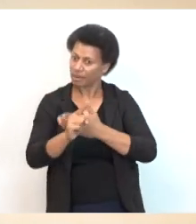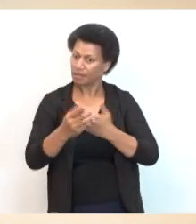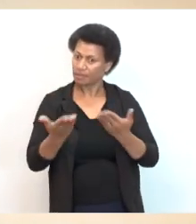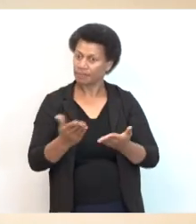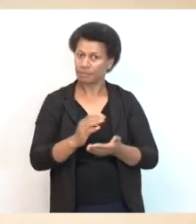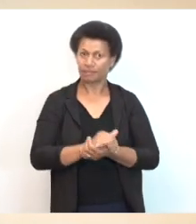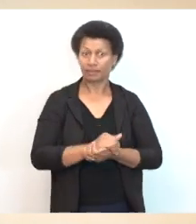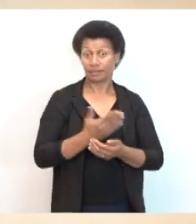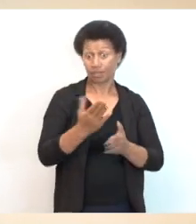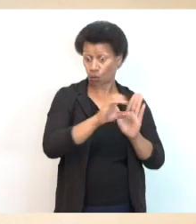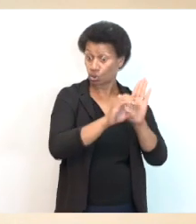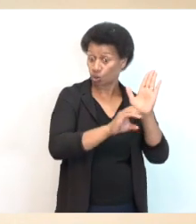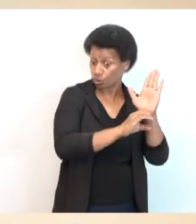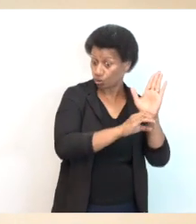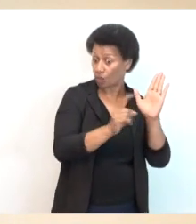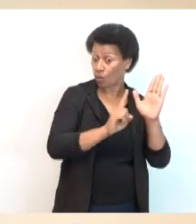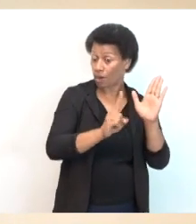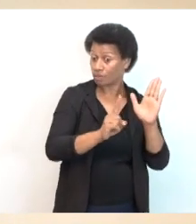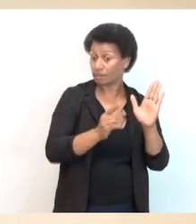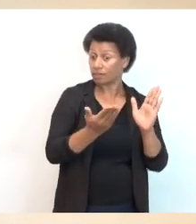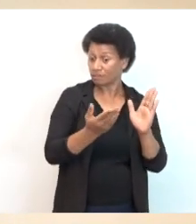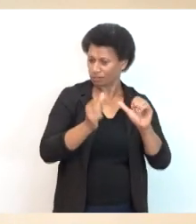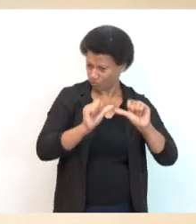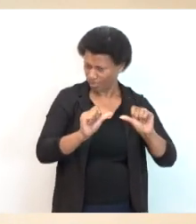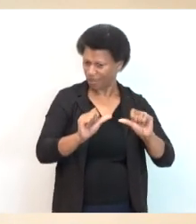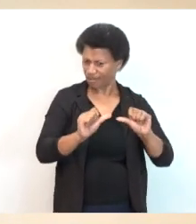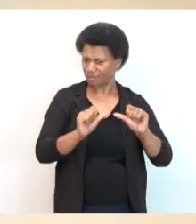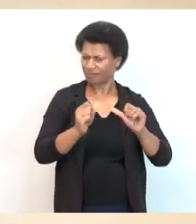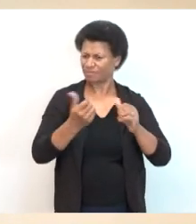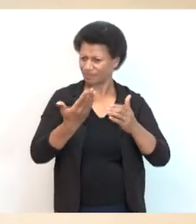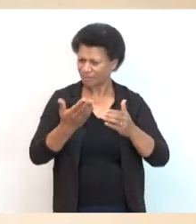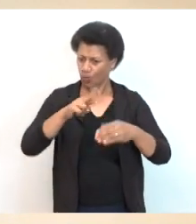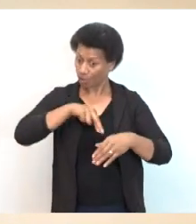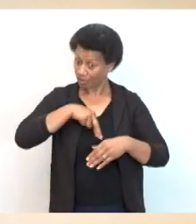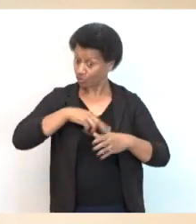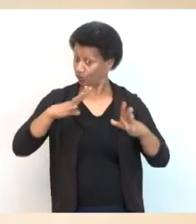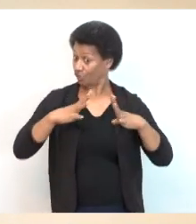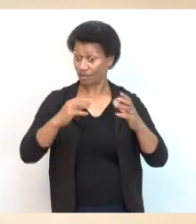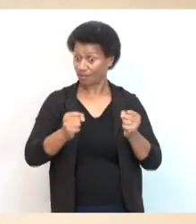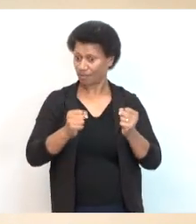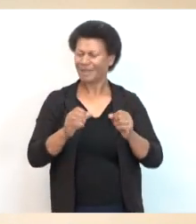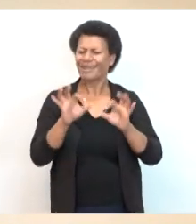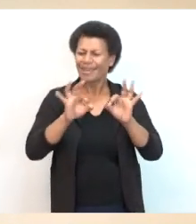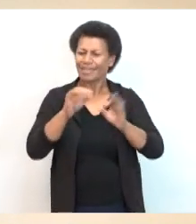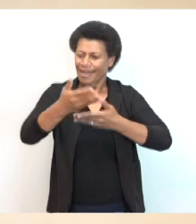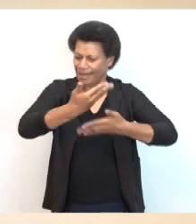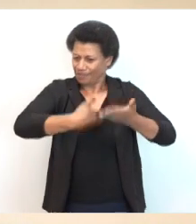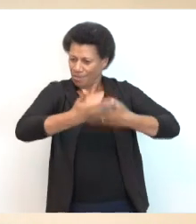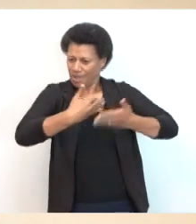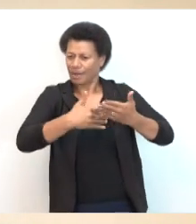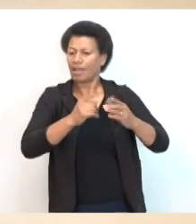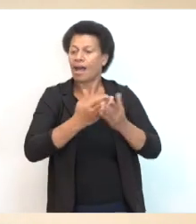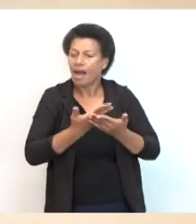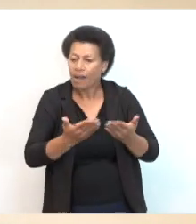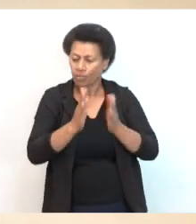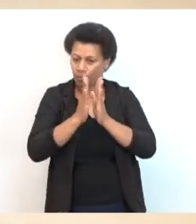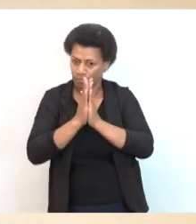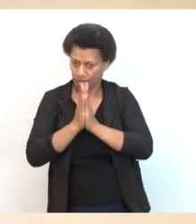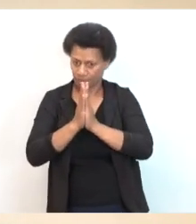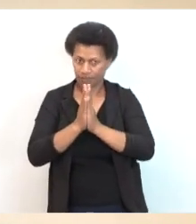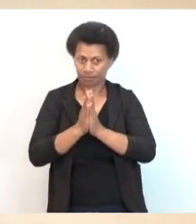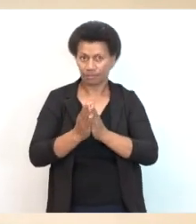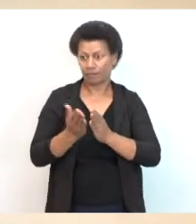freedom, it does not tell us how and when to pray. On the term of Fijian as common name, again, Mr. Qayyum